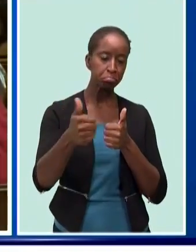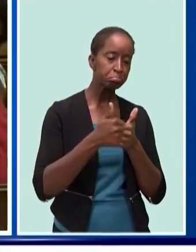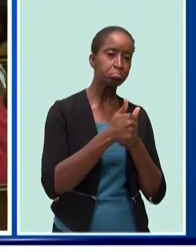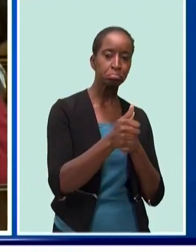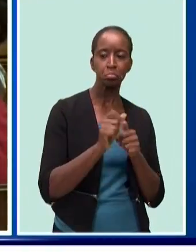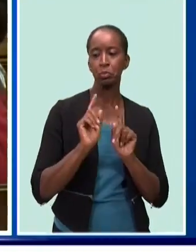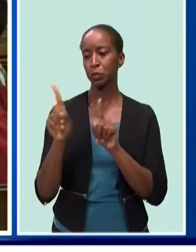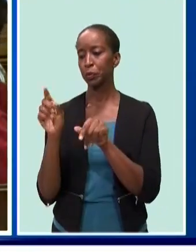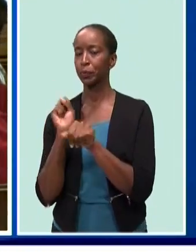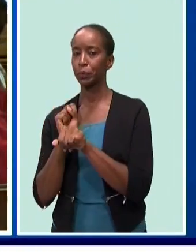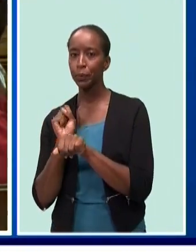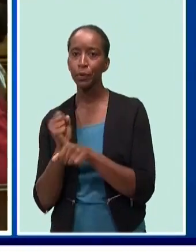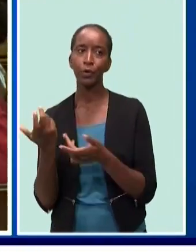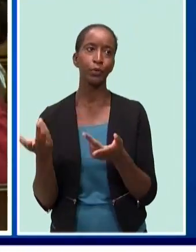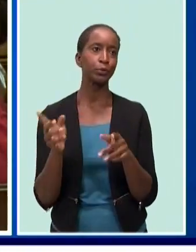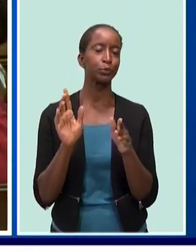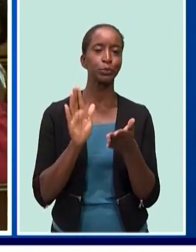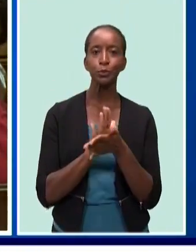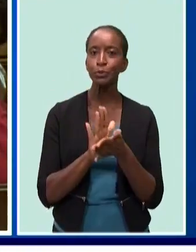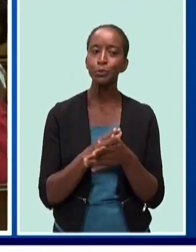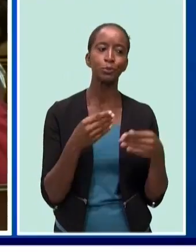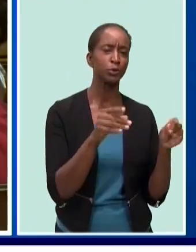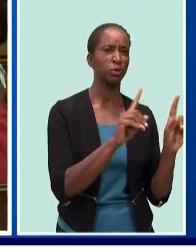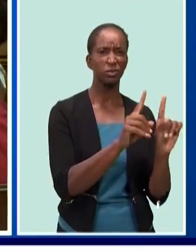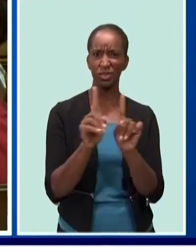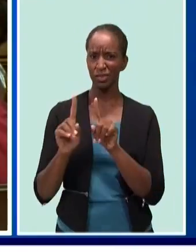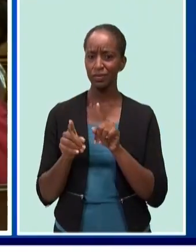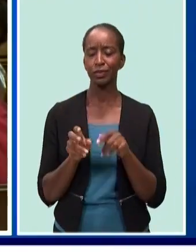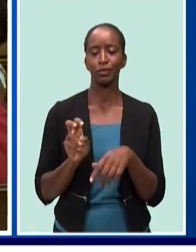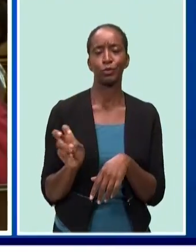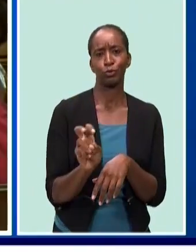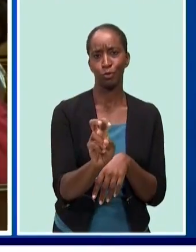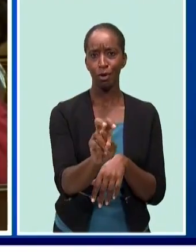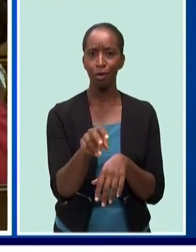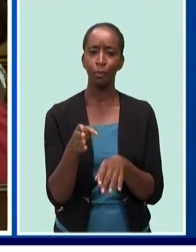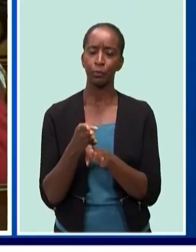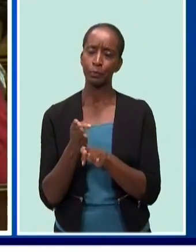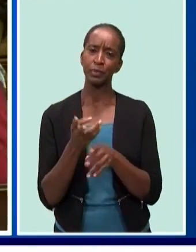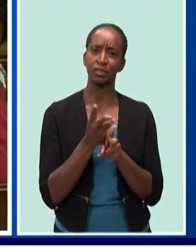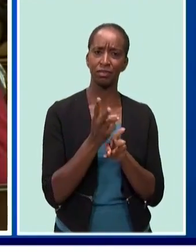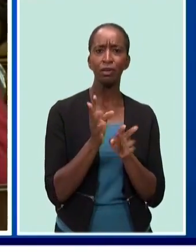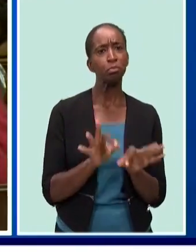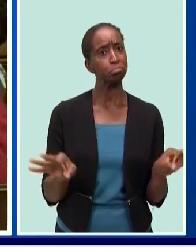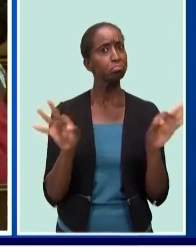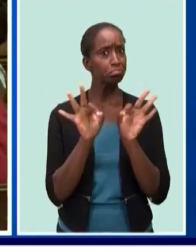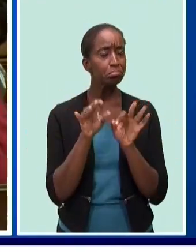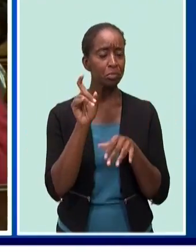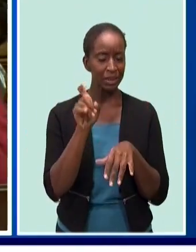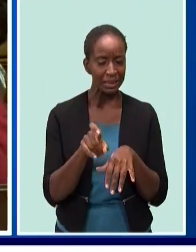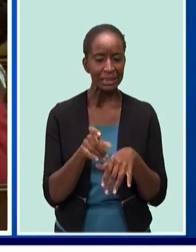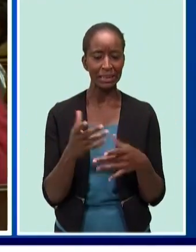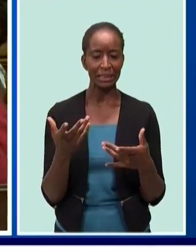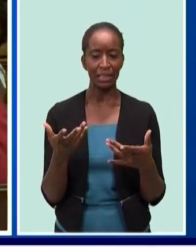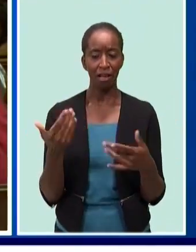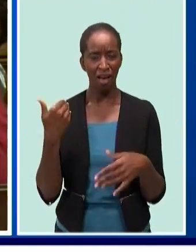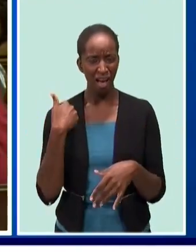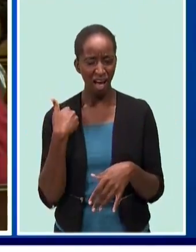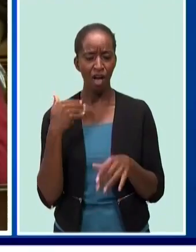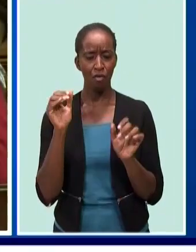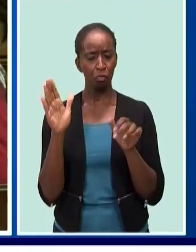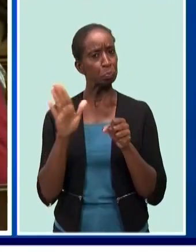reasons. So we need to have that sector vibrant, alive, and fully functional to the extent that our capacity